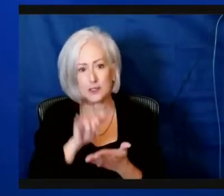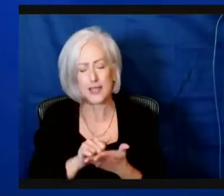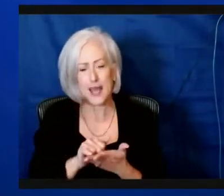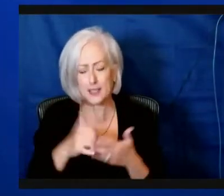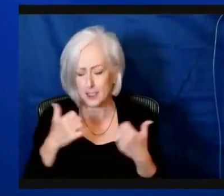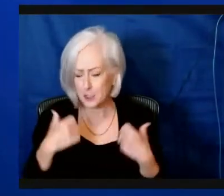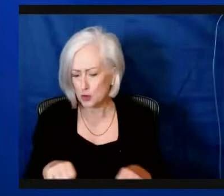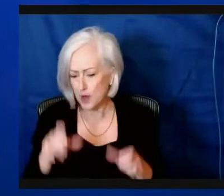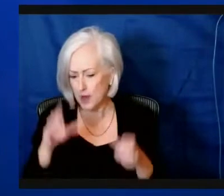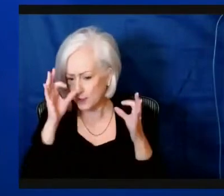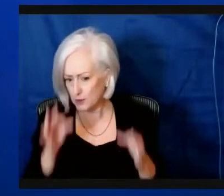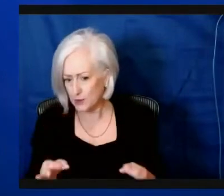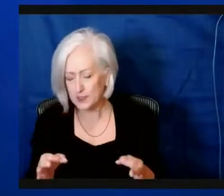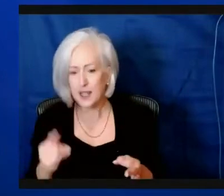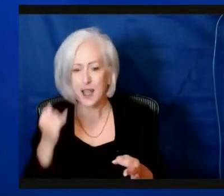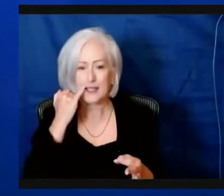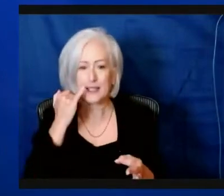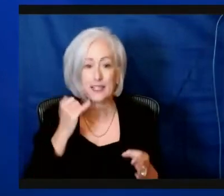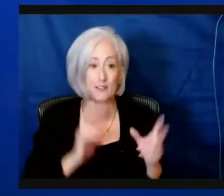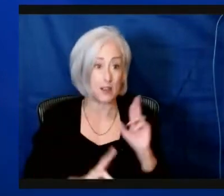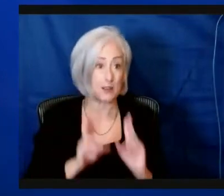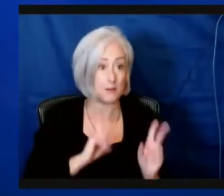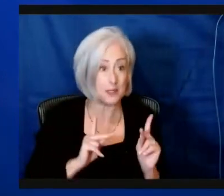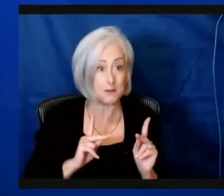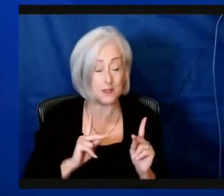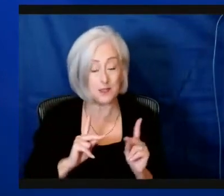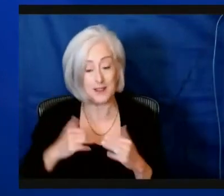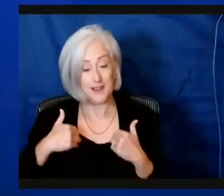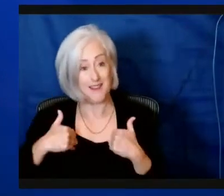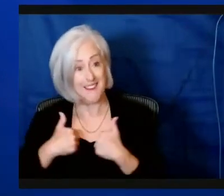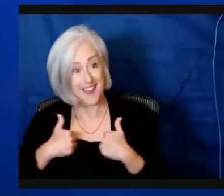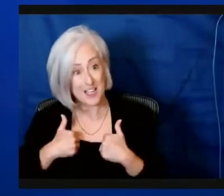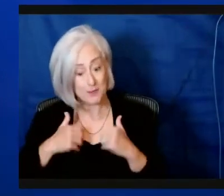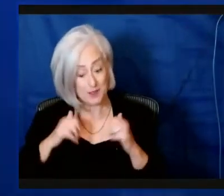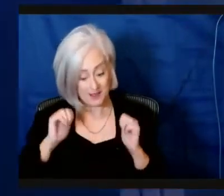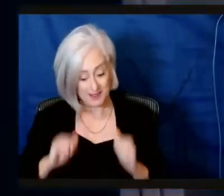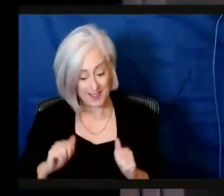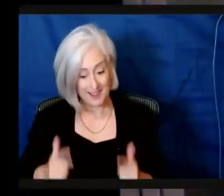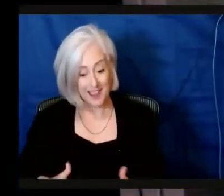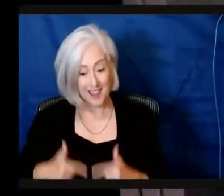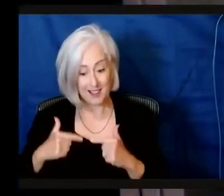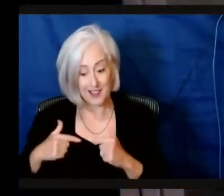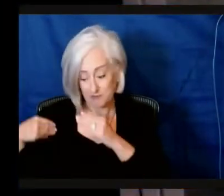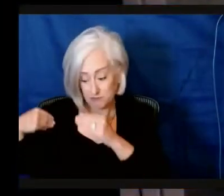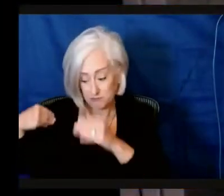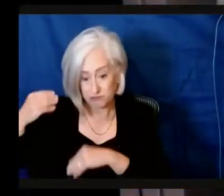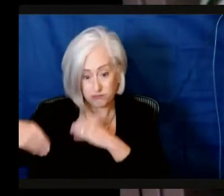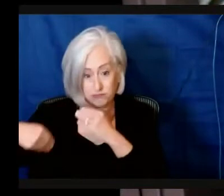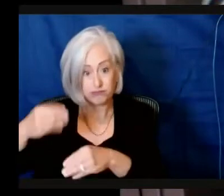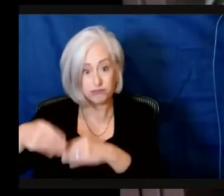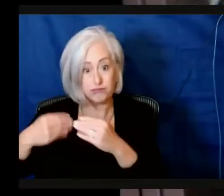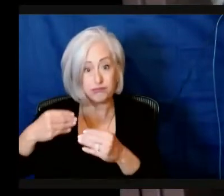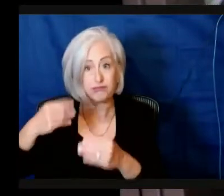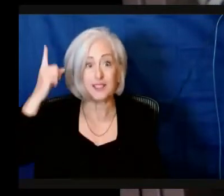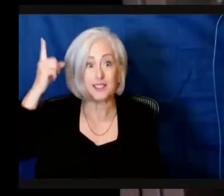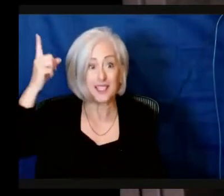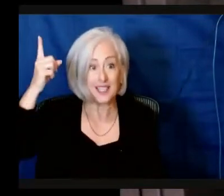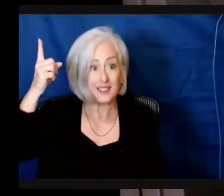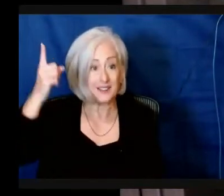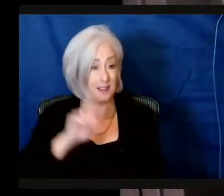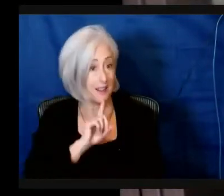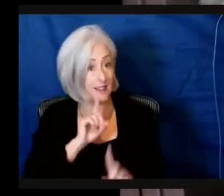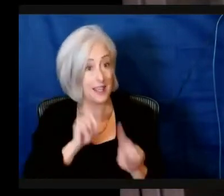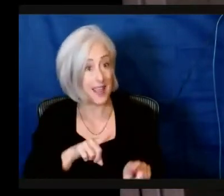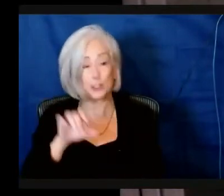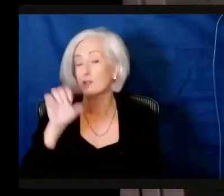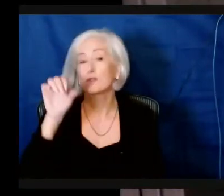achieve multi-generational survival on the moon, Mars, or on other planets? And the answer, of course, is going to be yes. We just have to figure out how to do it.